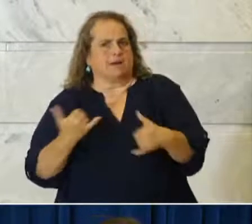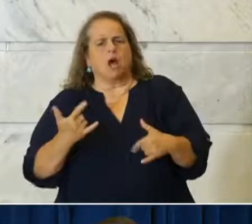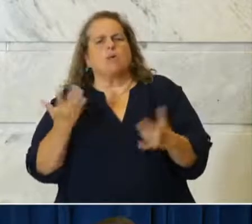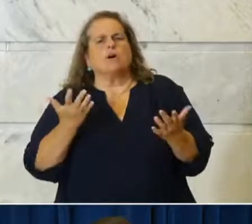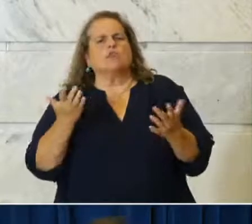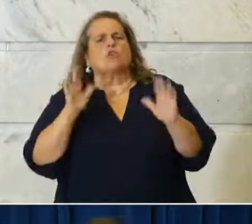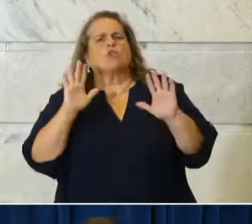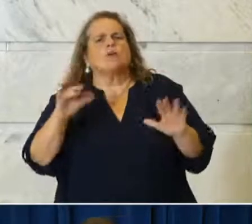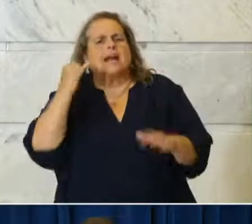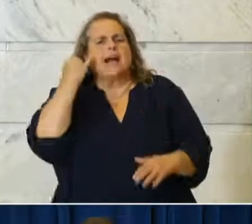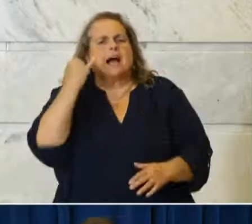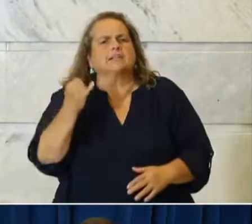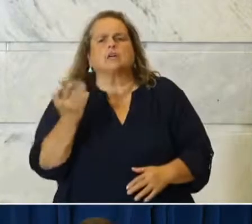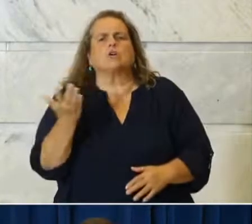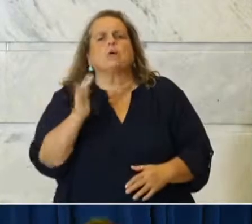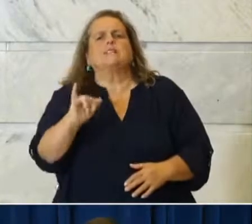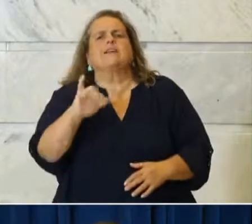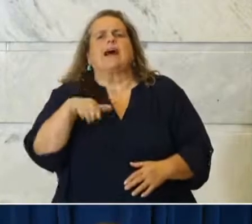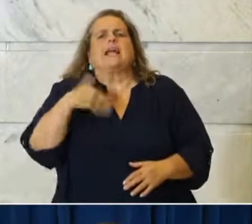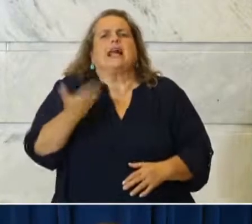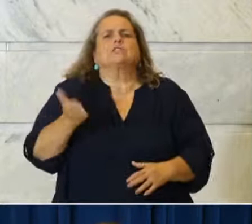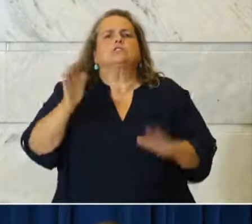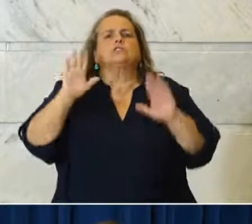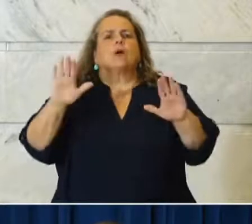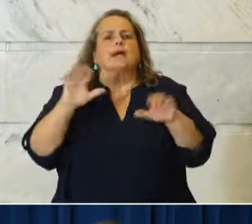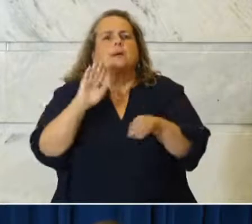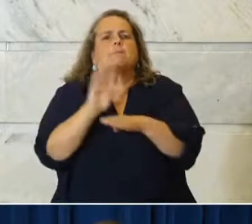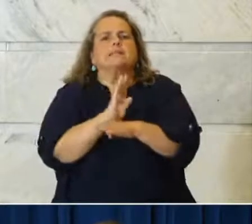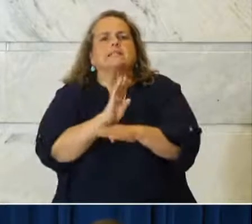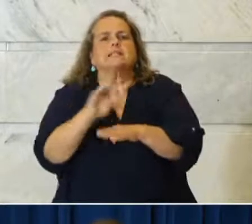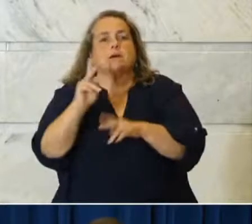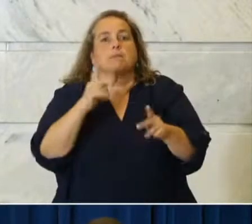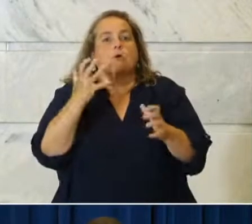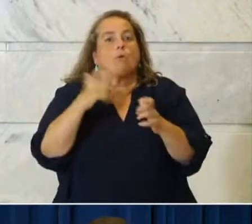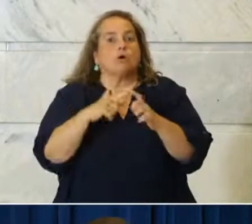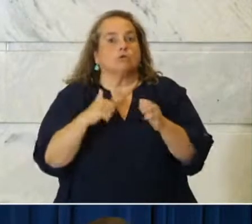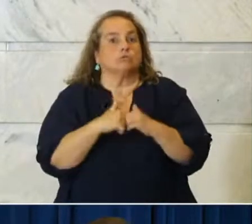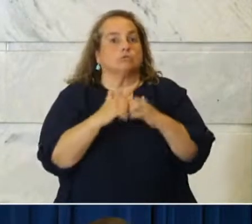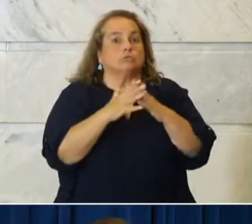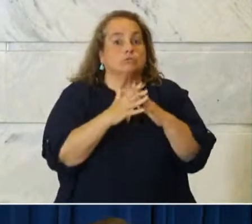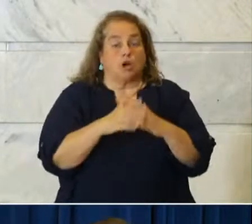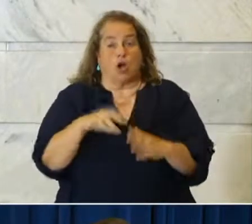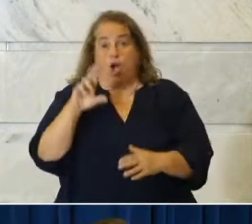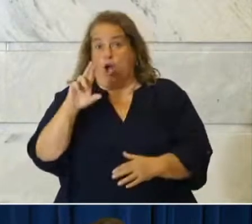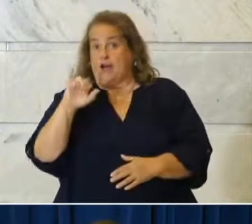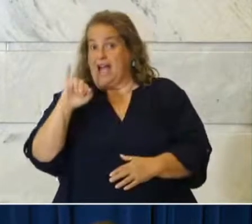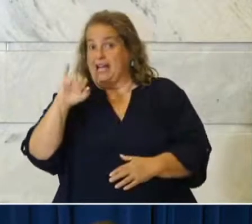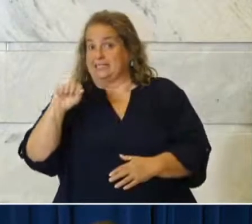ready to start that next great business. And these RISE, R-I-S-E,